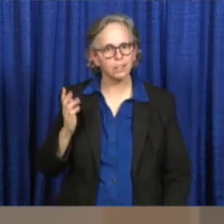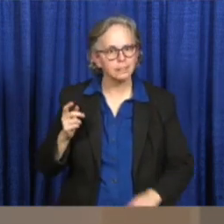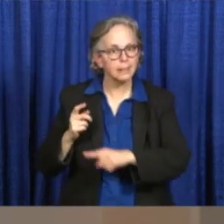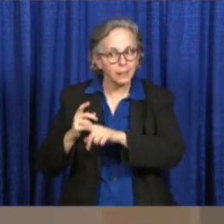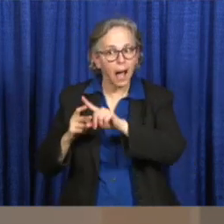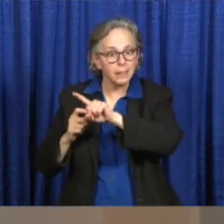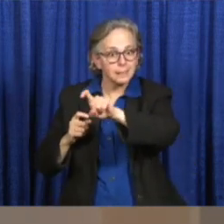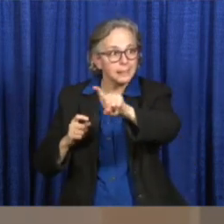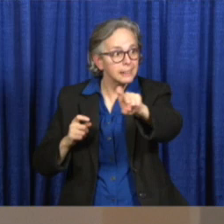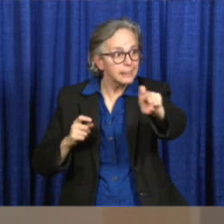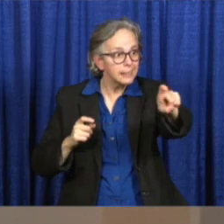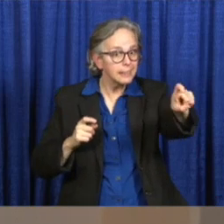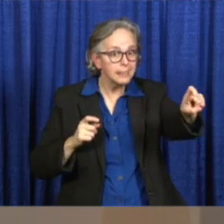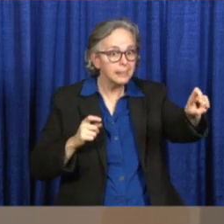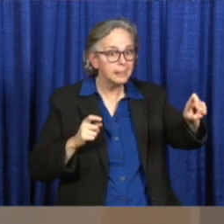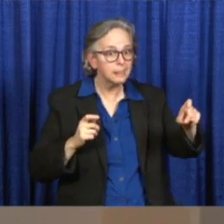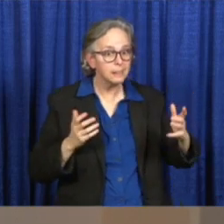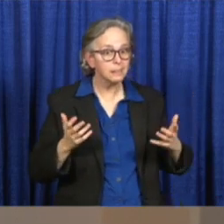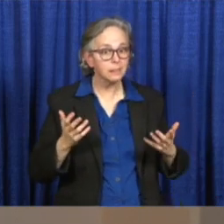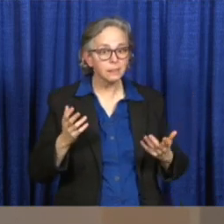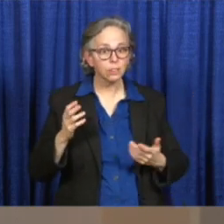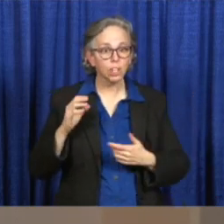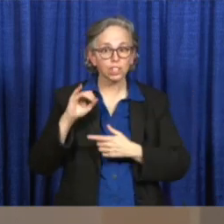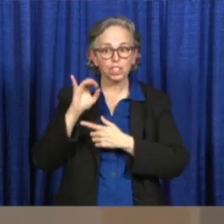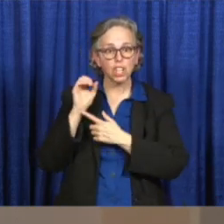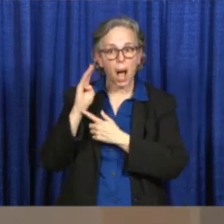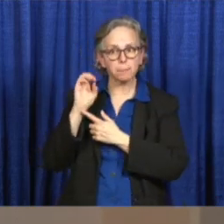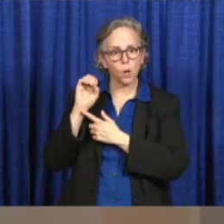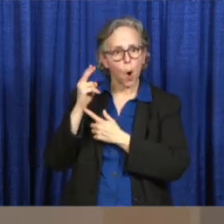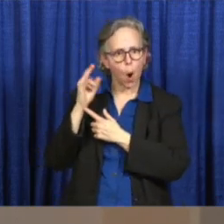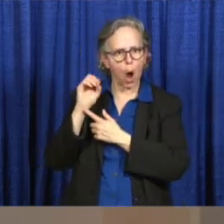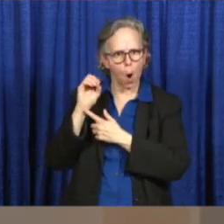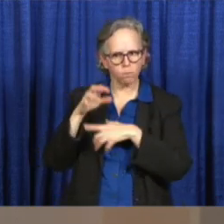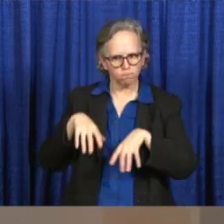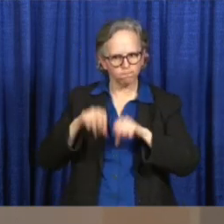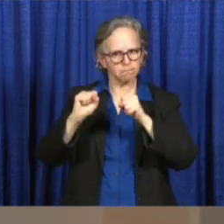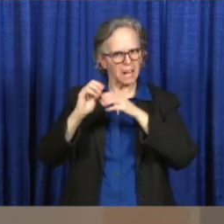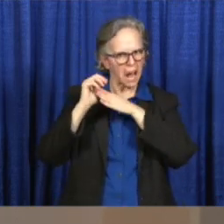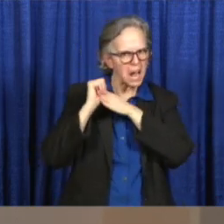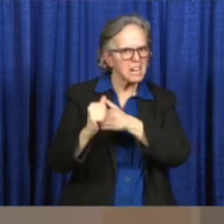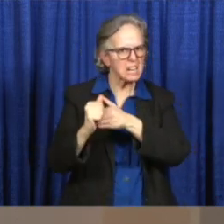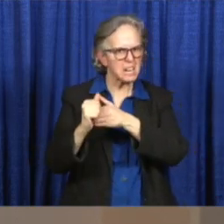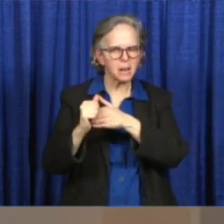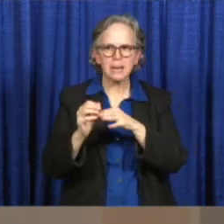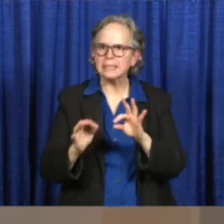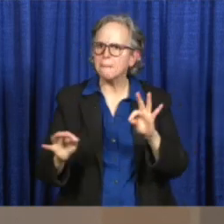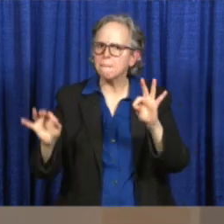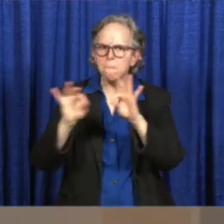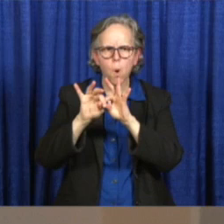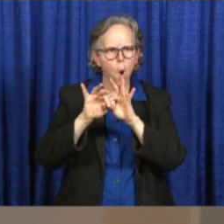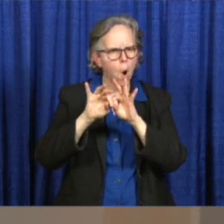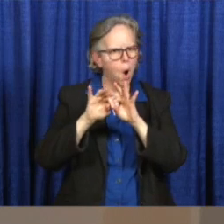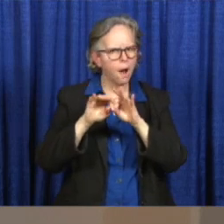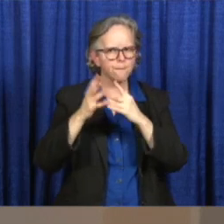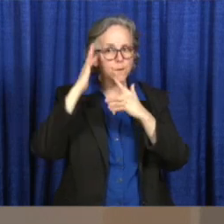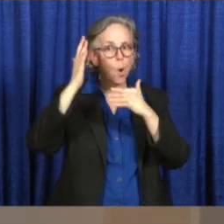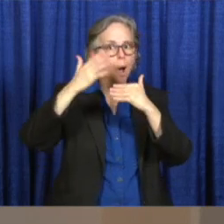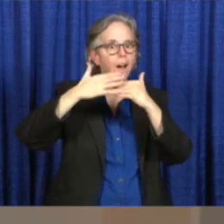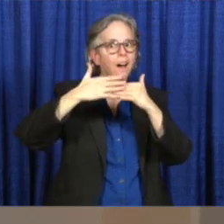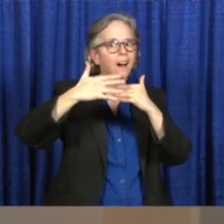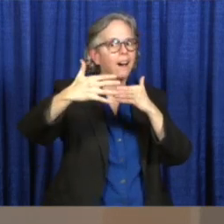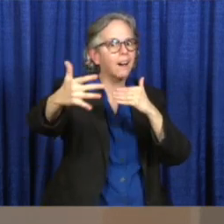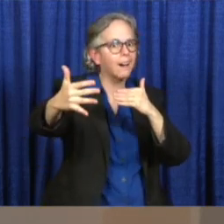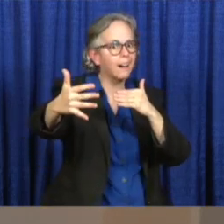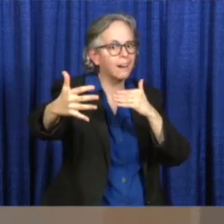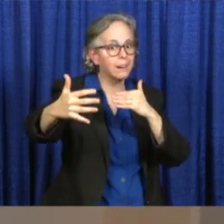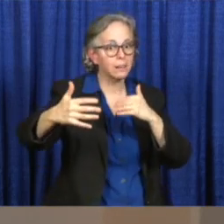and what Jobs Ohio is doing is really important to sustain this, because it's, as I just mentioned in the answer to the previous question, we need this